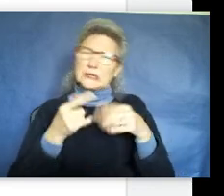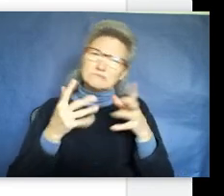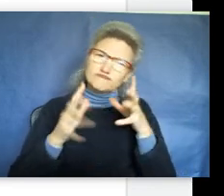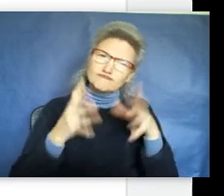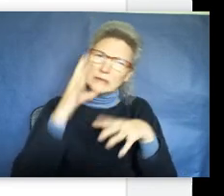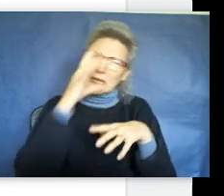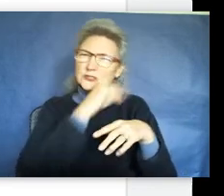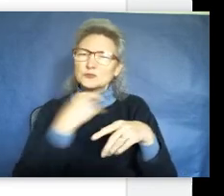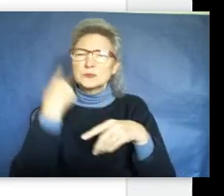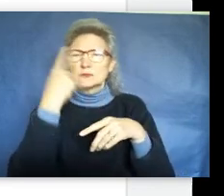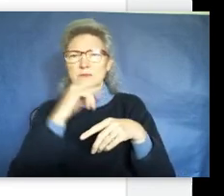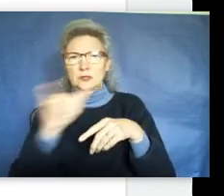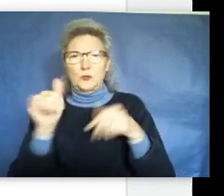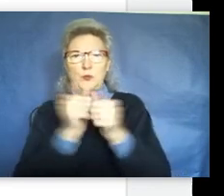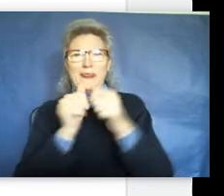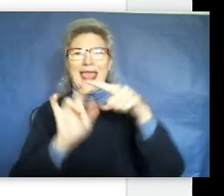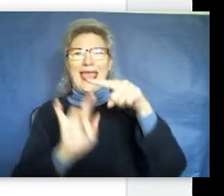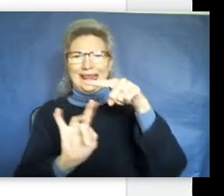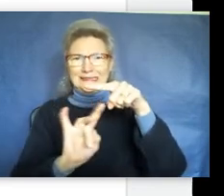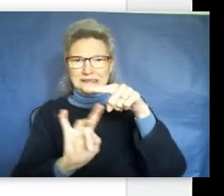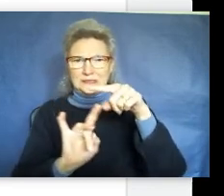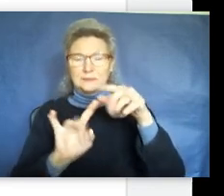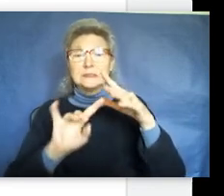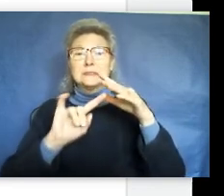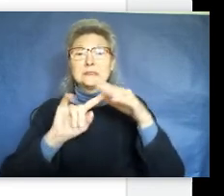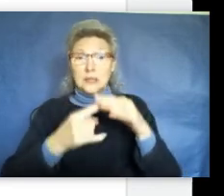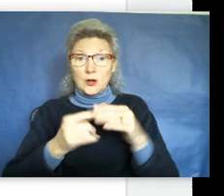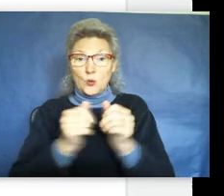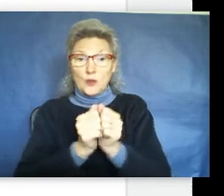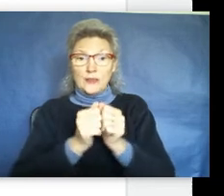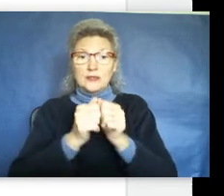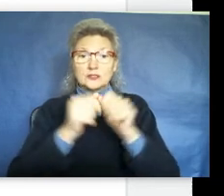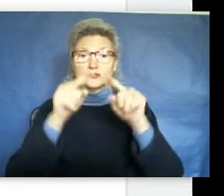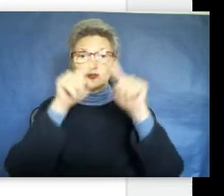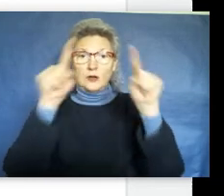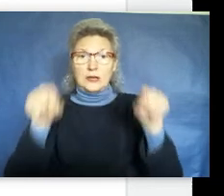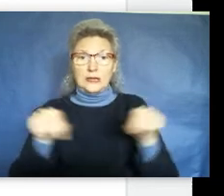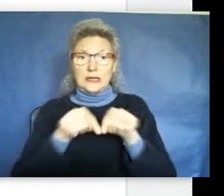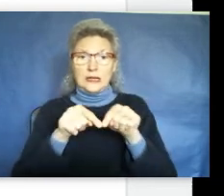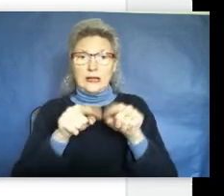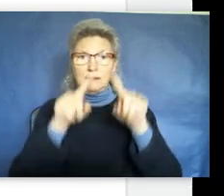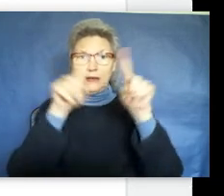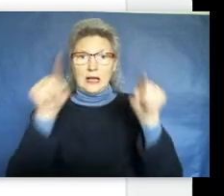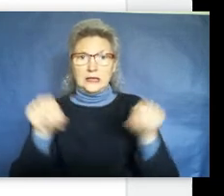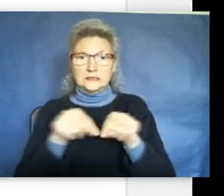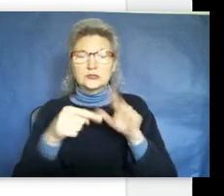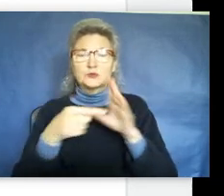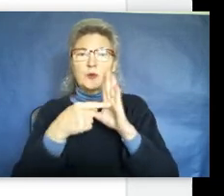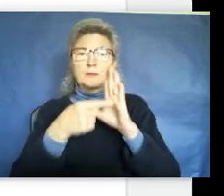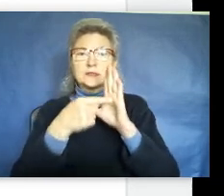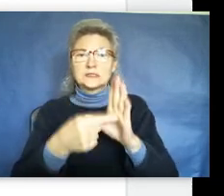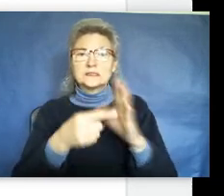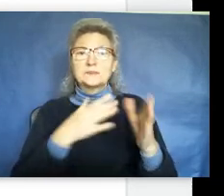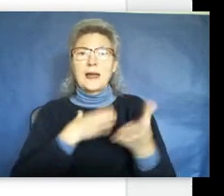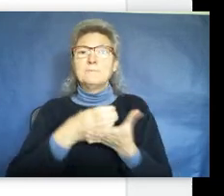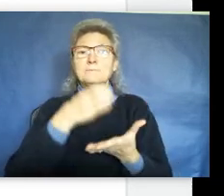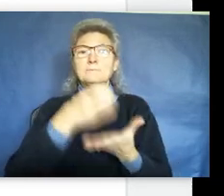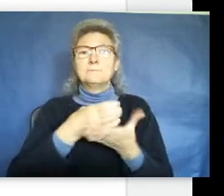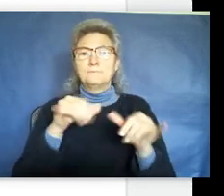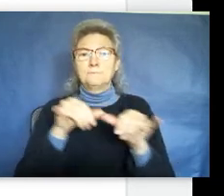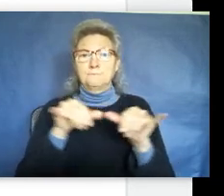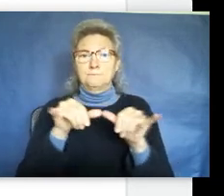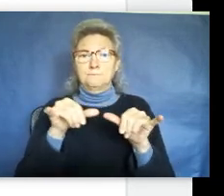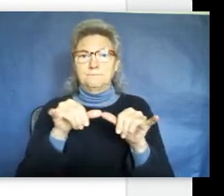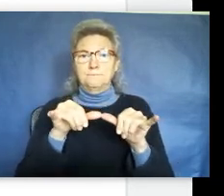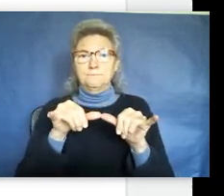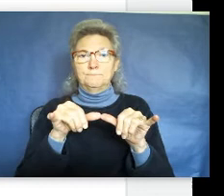that would look like with eighths. So I'm going to start by just simply drawing a box. This actually represents my measuring